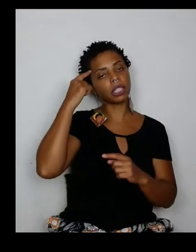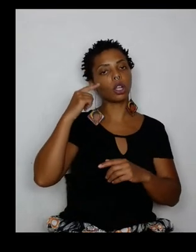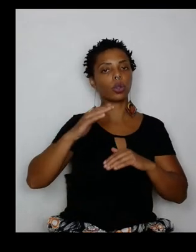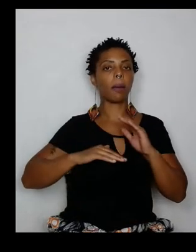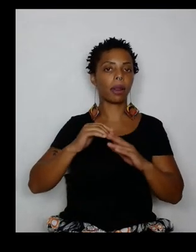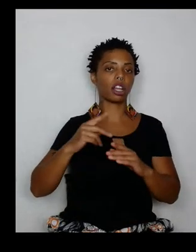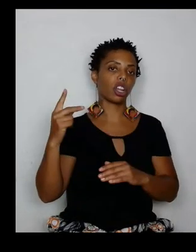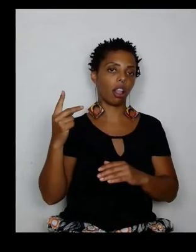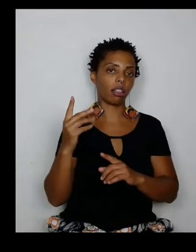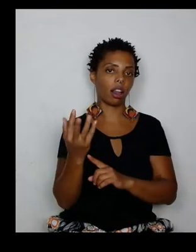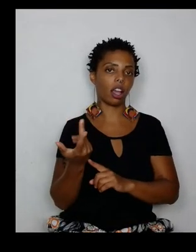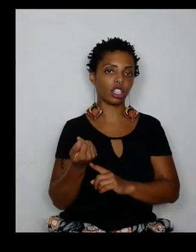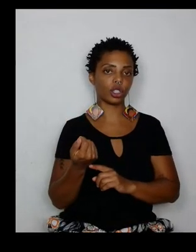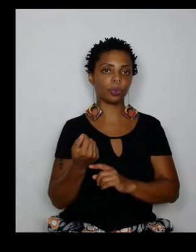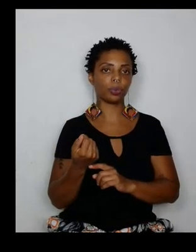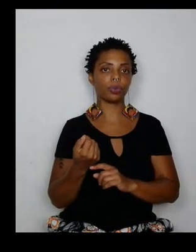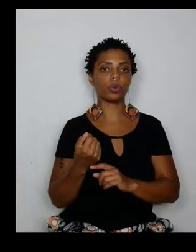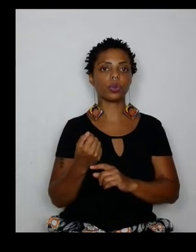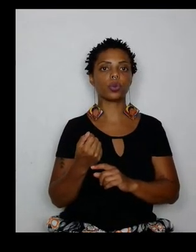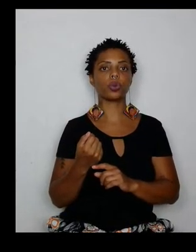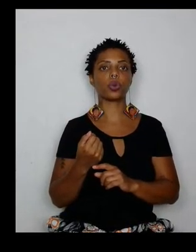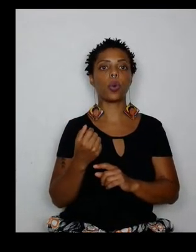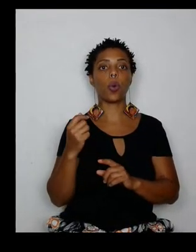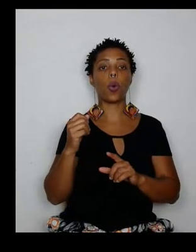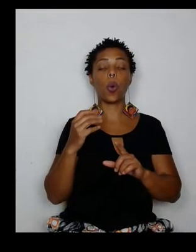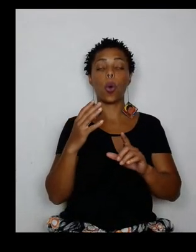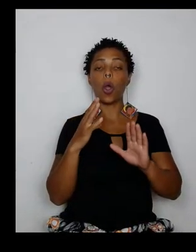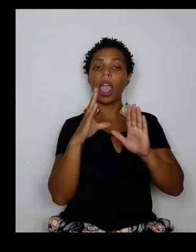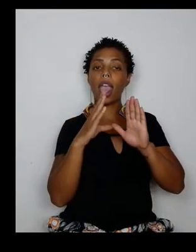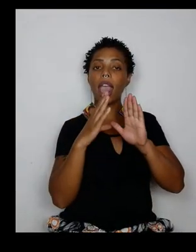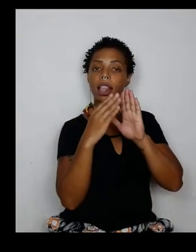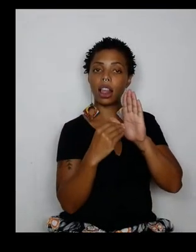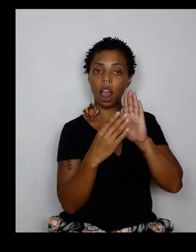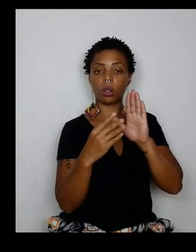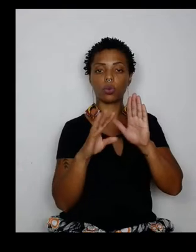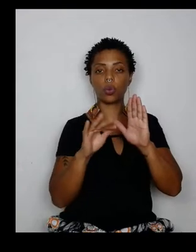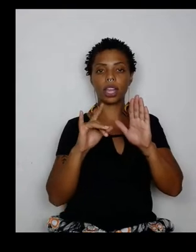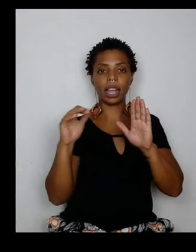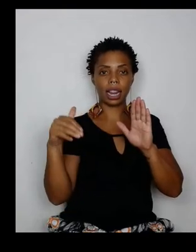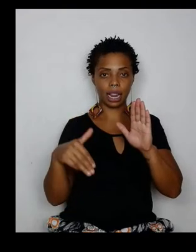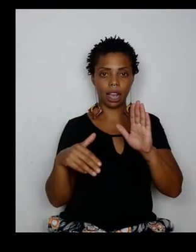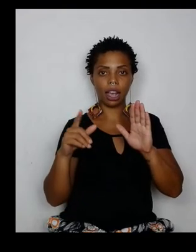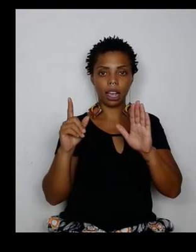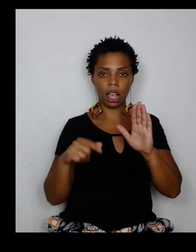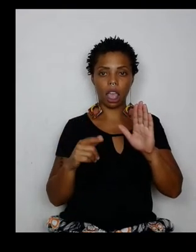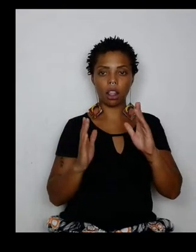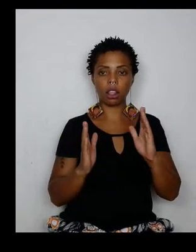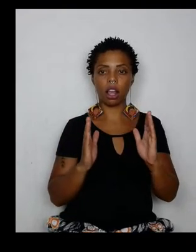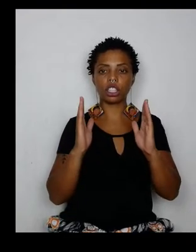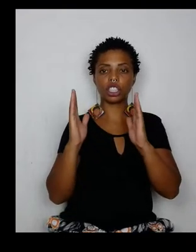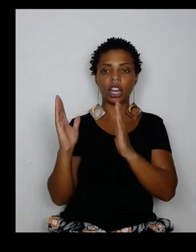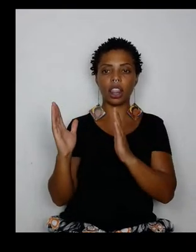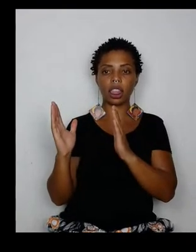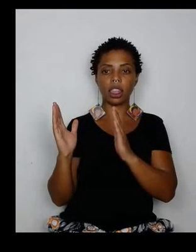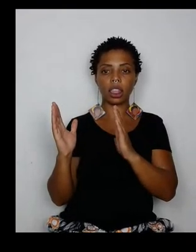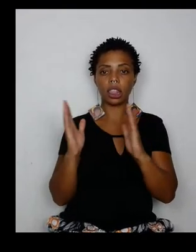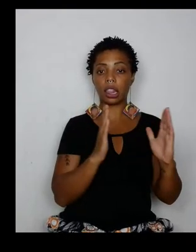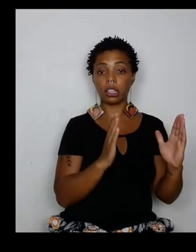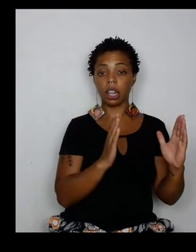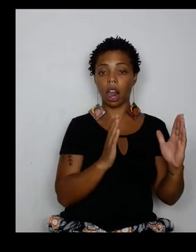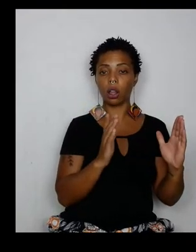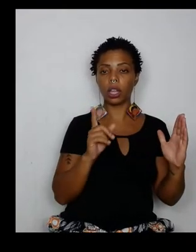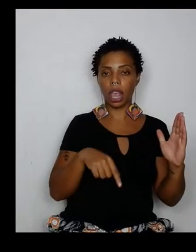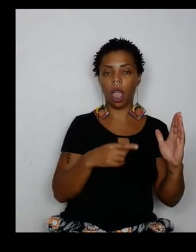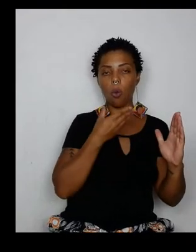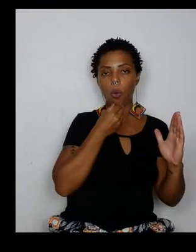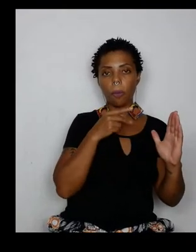um are curious uh he was a swedish uh composer and the monarch family and the family were neighbors um uh people